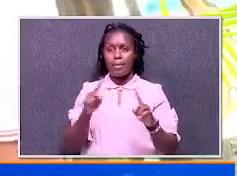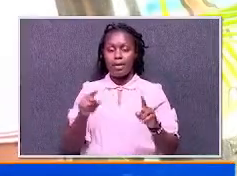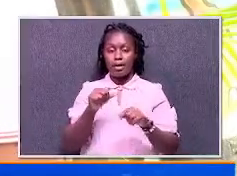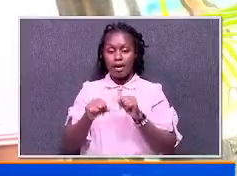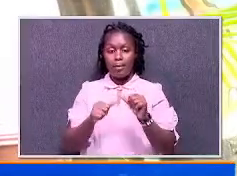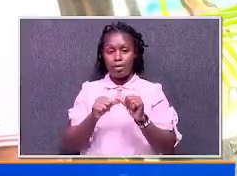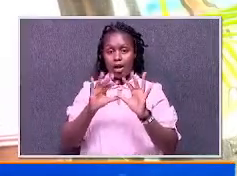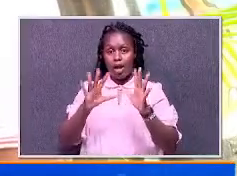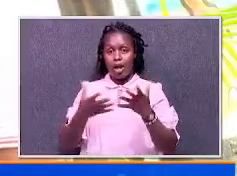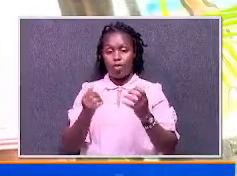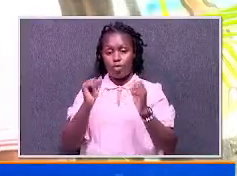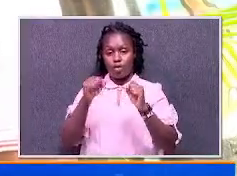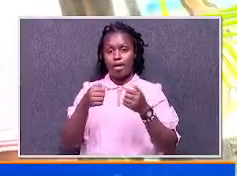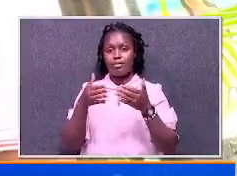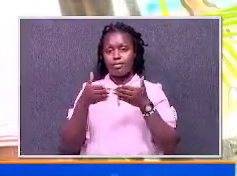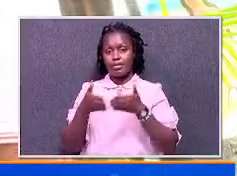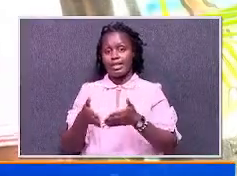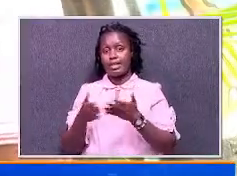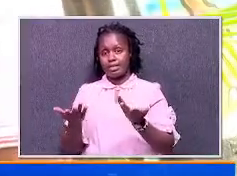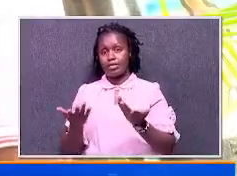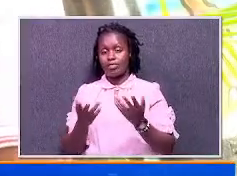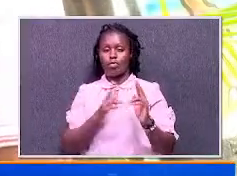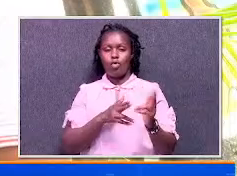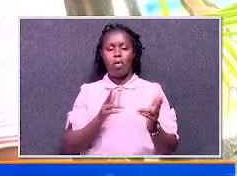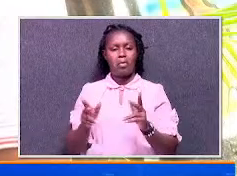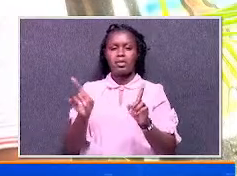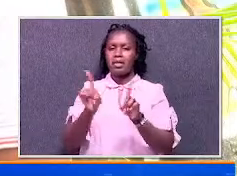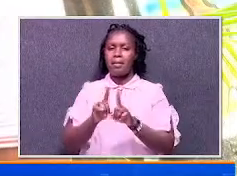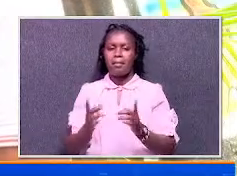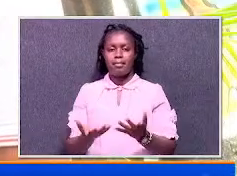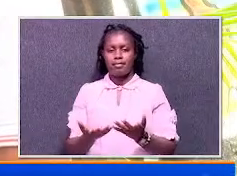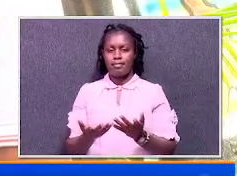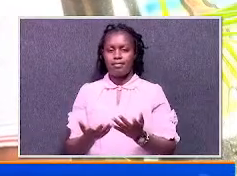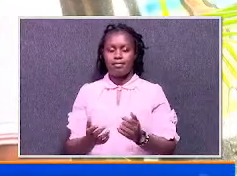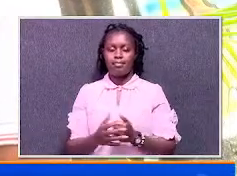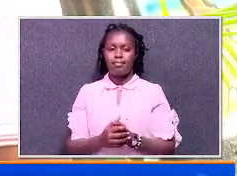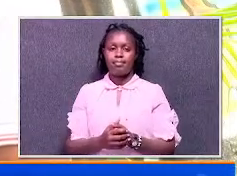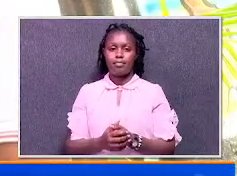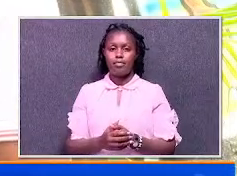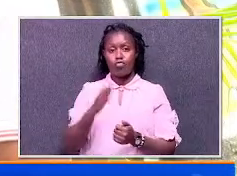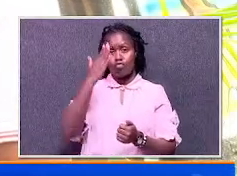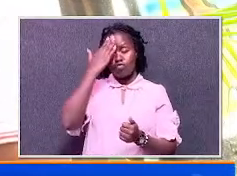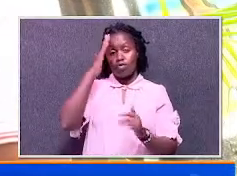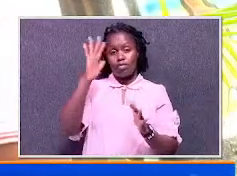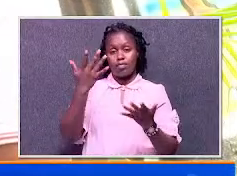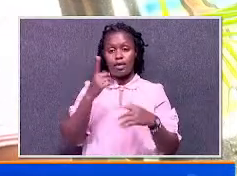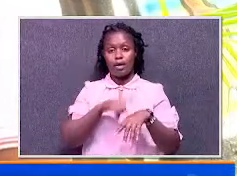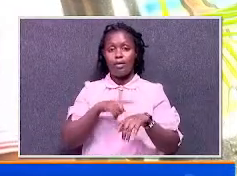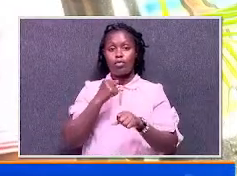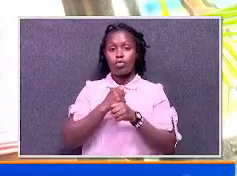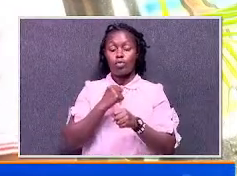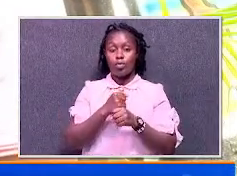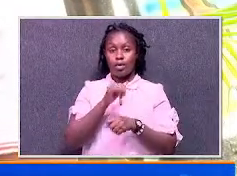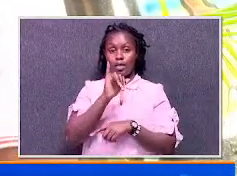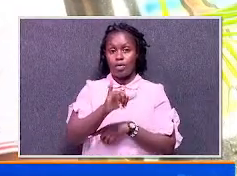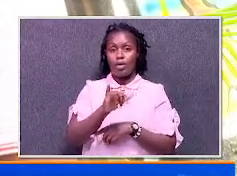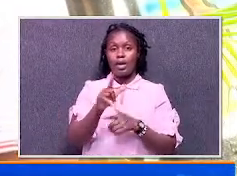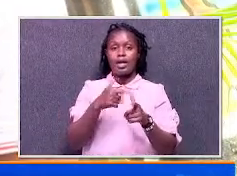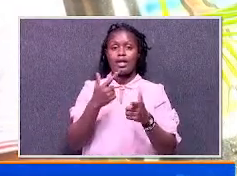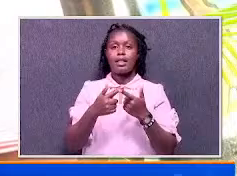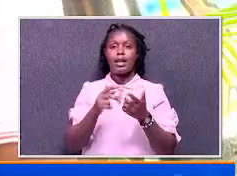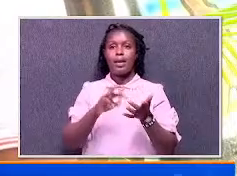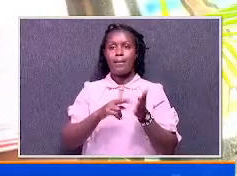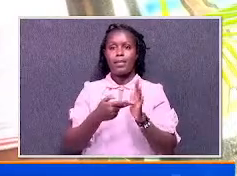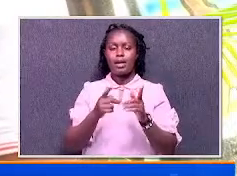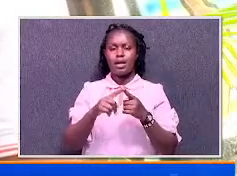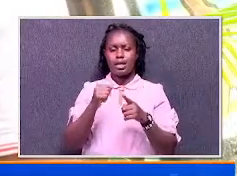terms of performance, it's the same. Yeah? You know, when you undergo vasectomy, it's sperms that you